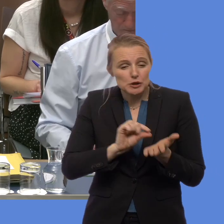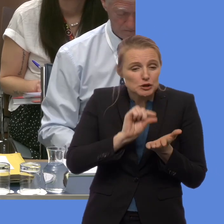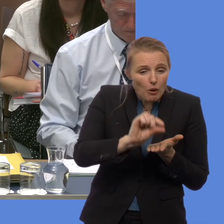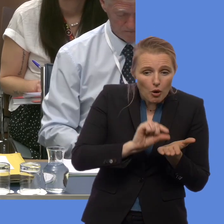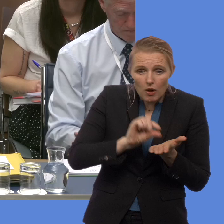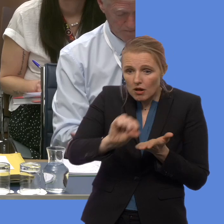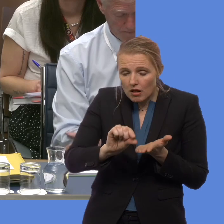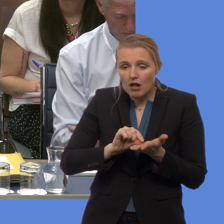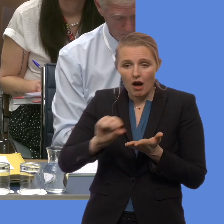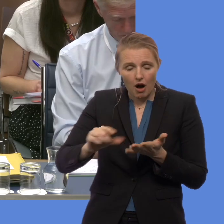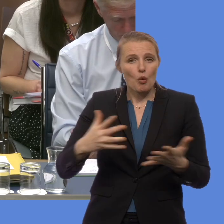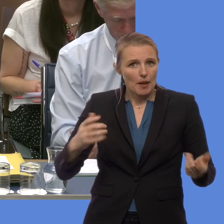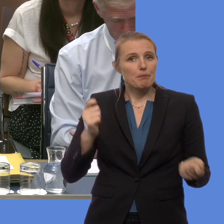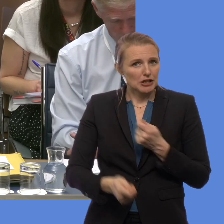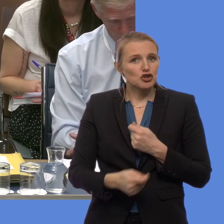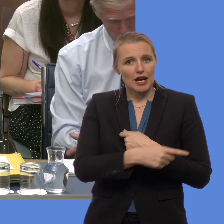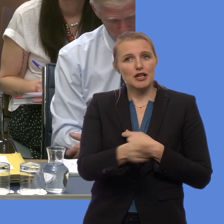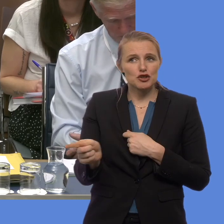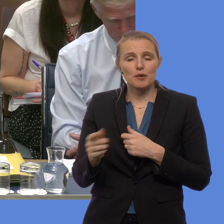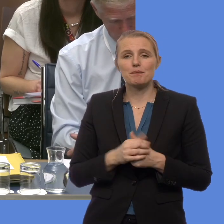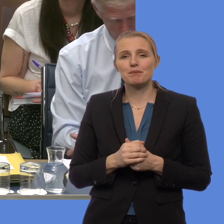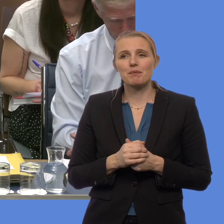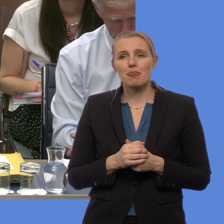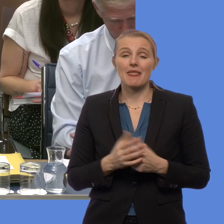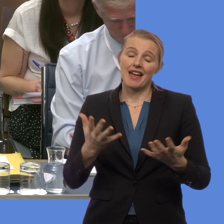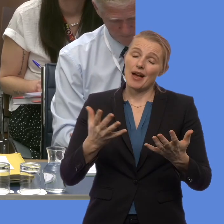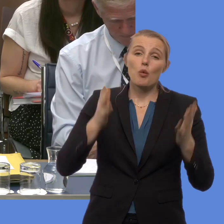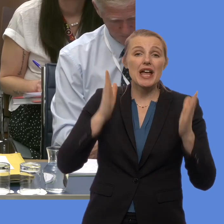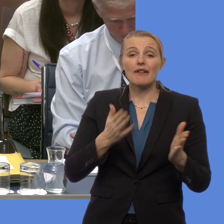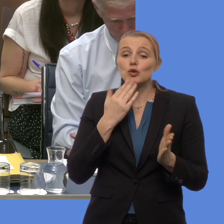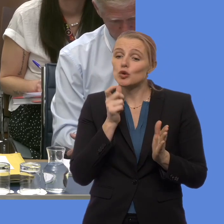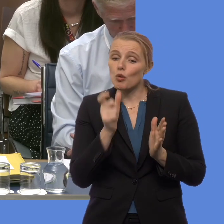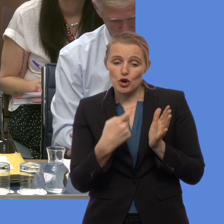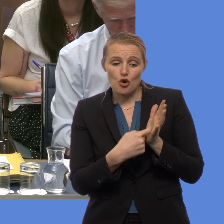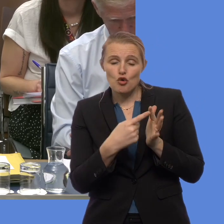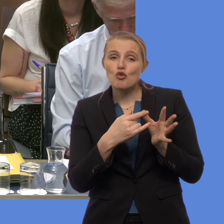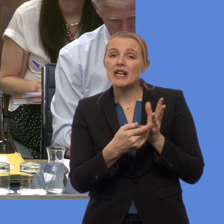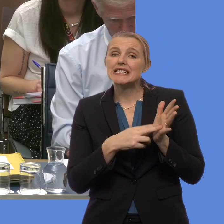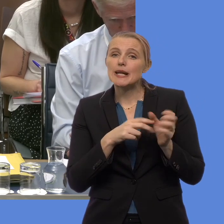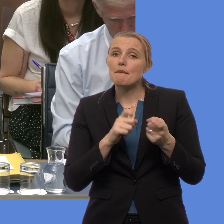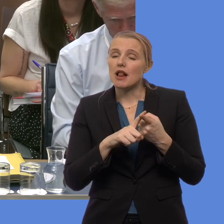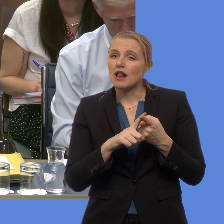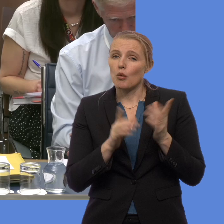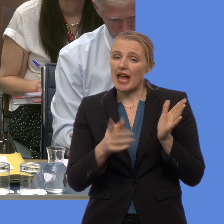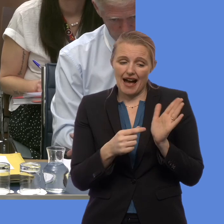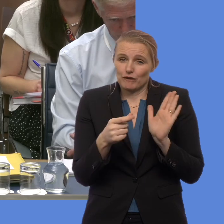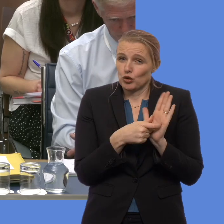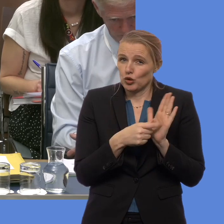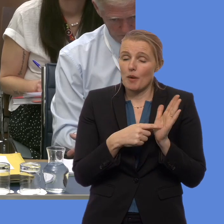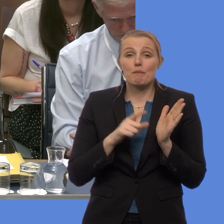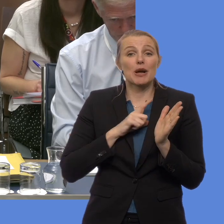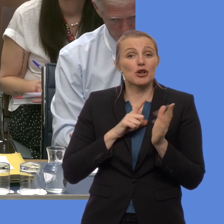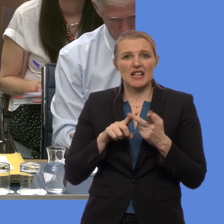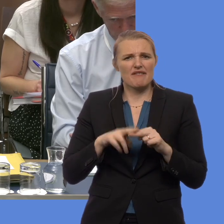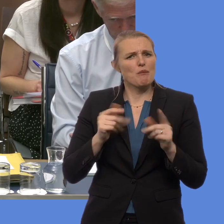difference. If we didn't put in the phrases reasonable, the courts would construe those in anyway and would form their own judgments.